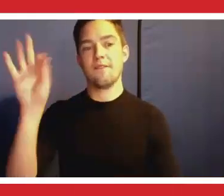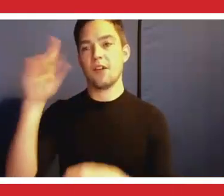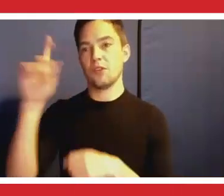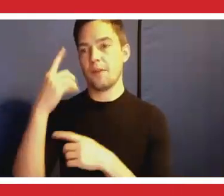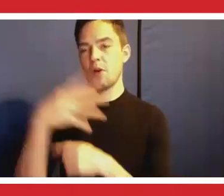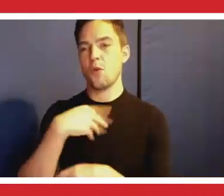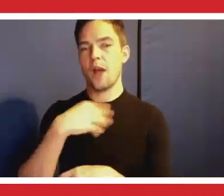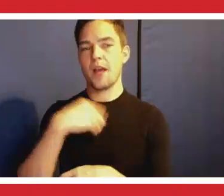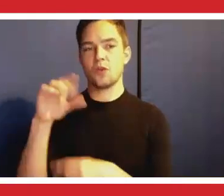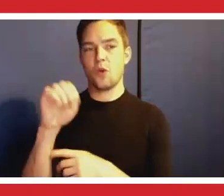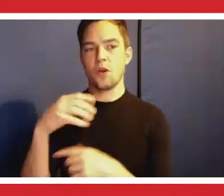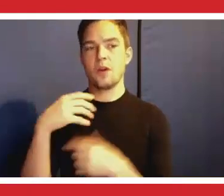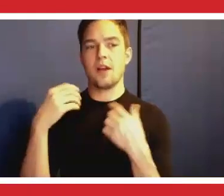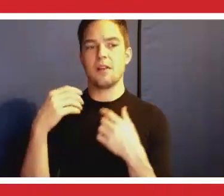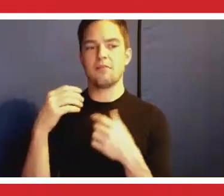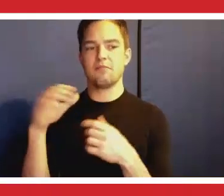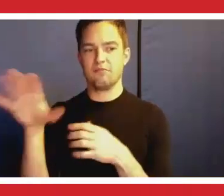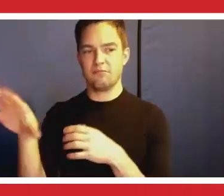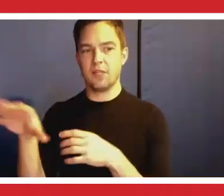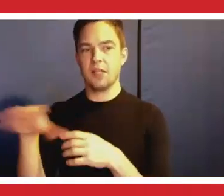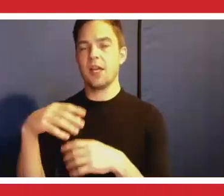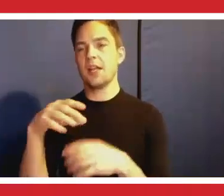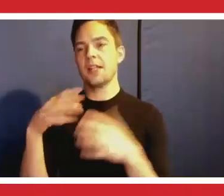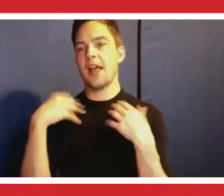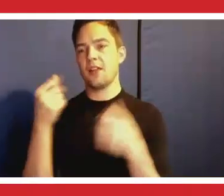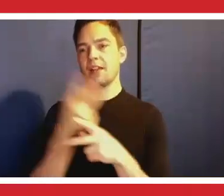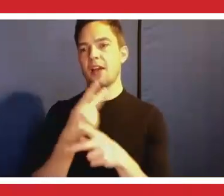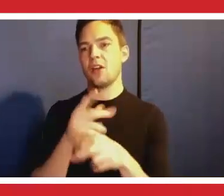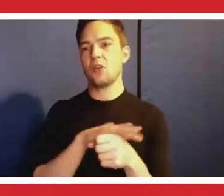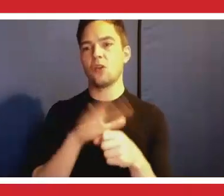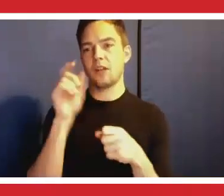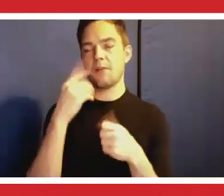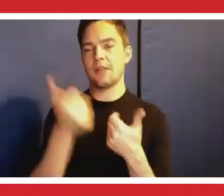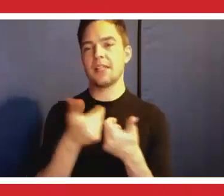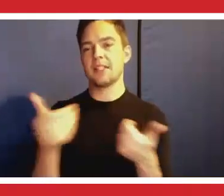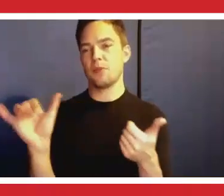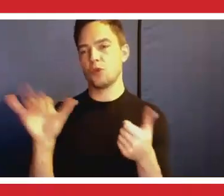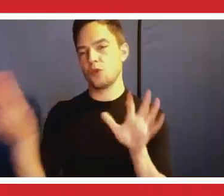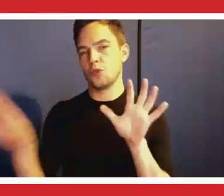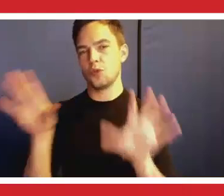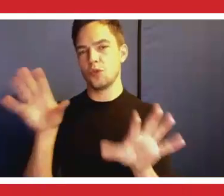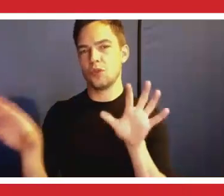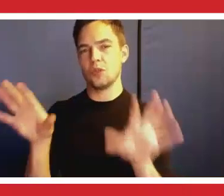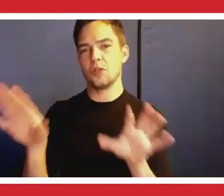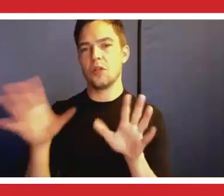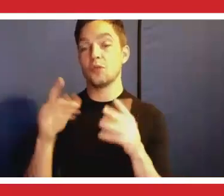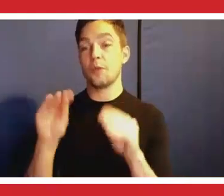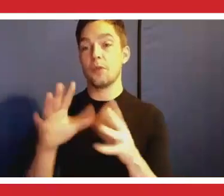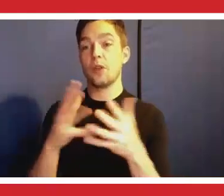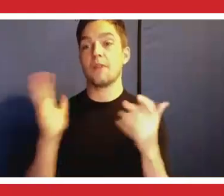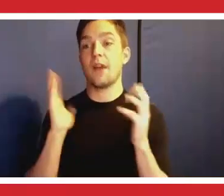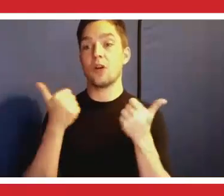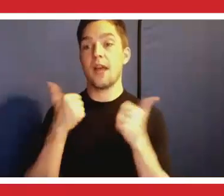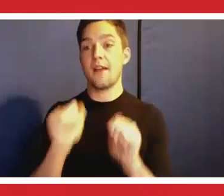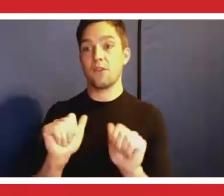and the healthcare sector is quite separate and local government is quite separate as well. And we put a lot of our efforts initially in the